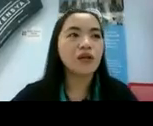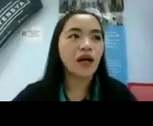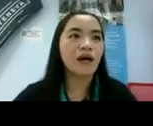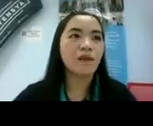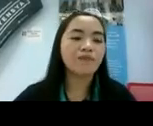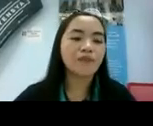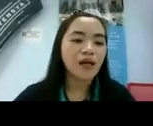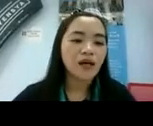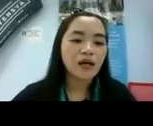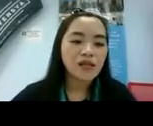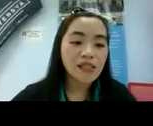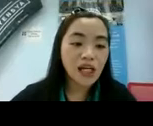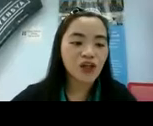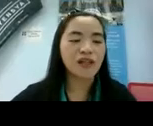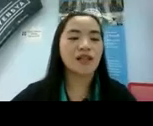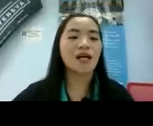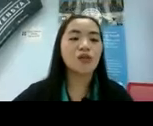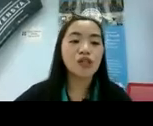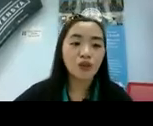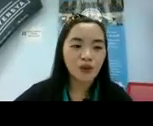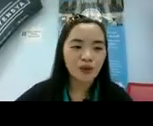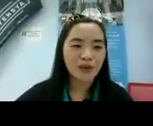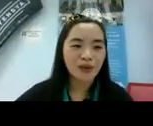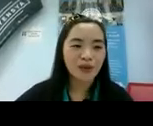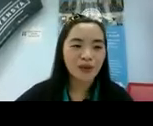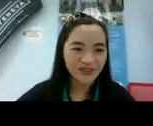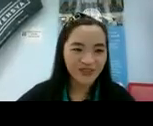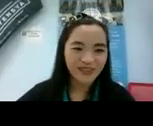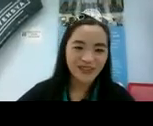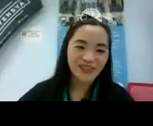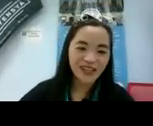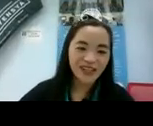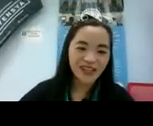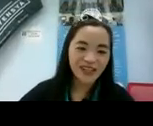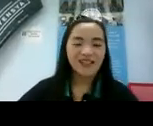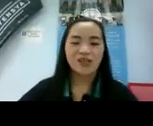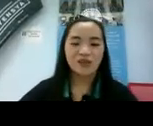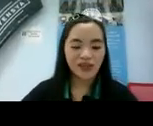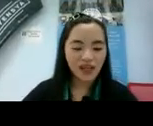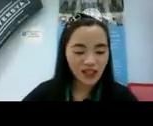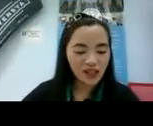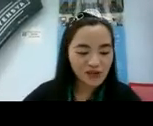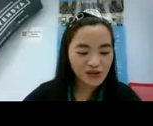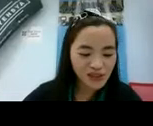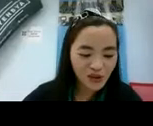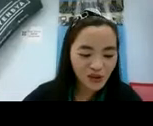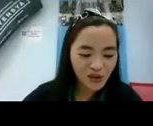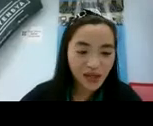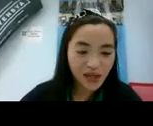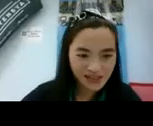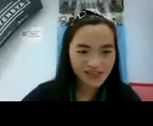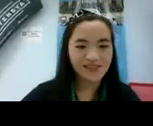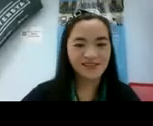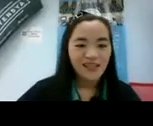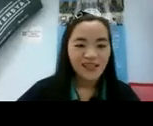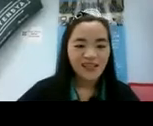yung session na gusto nyo pong mapanood. Okay? So, thank you so